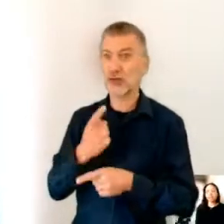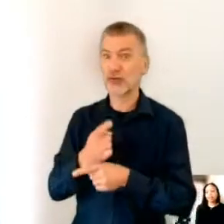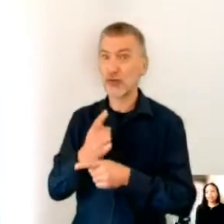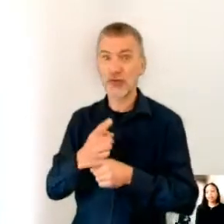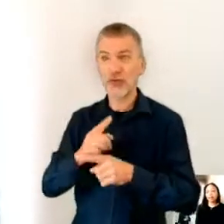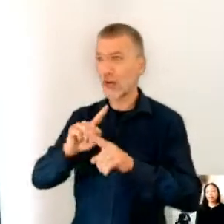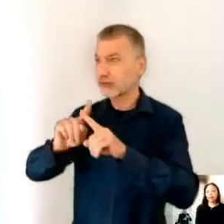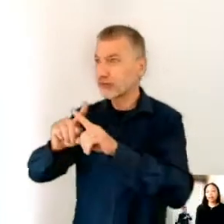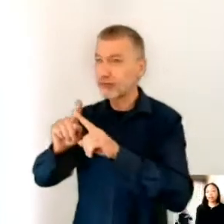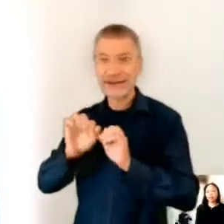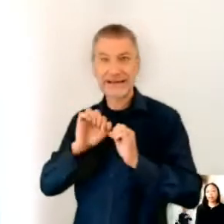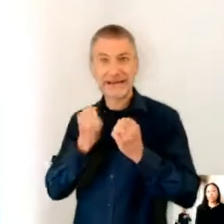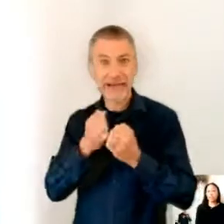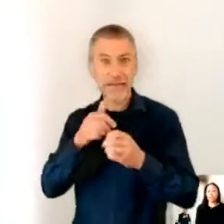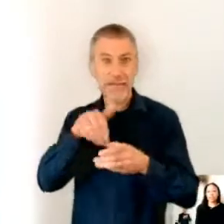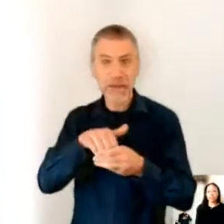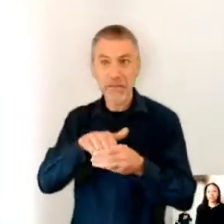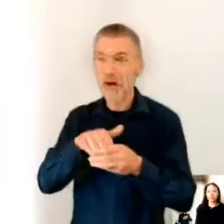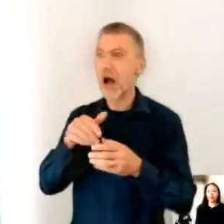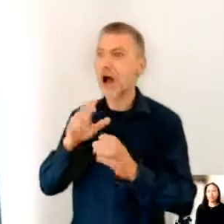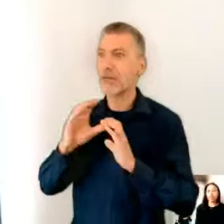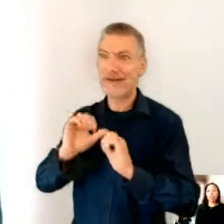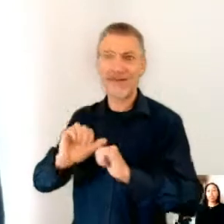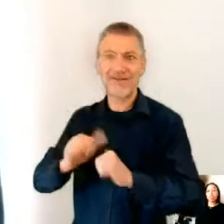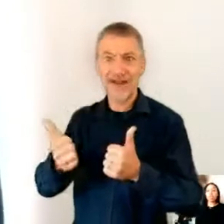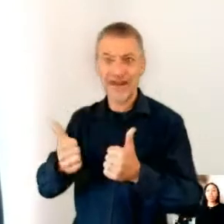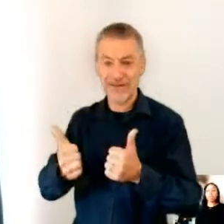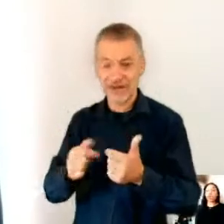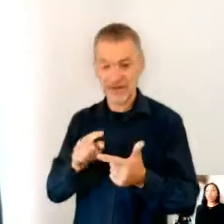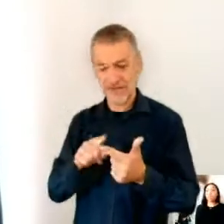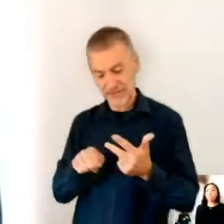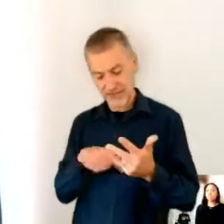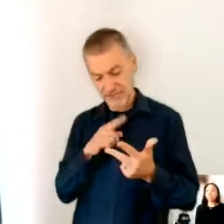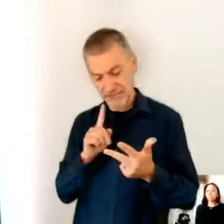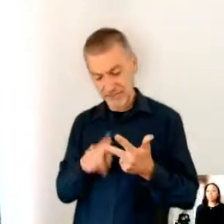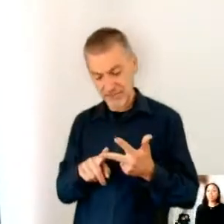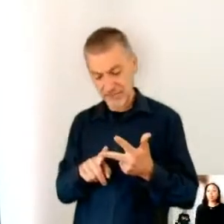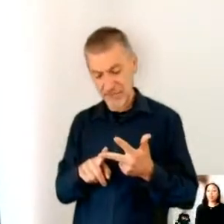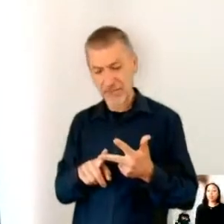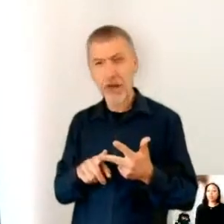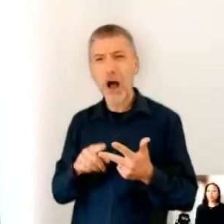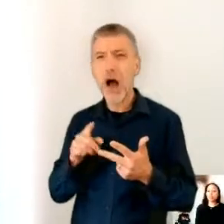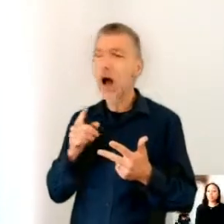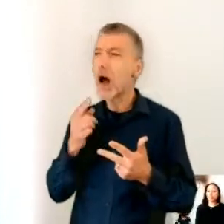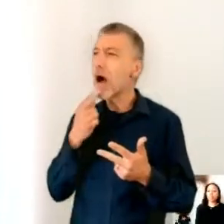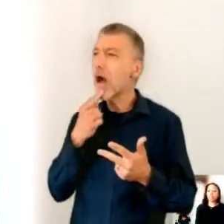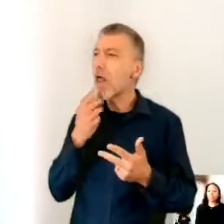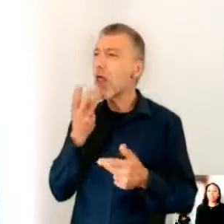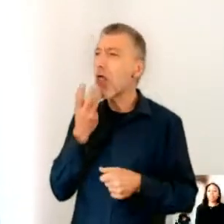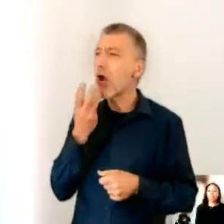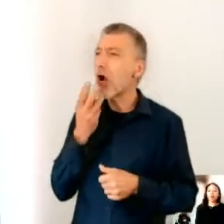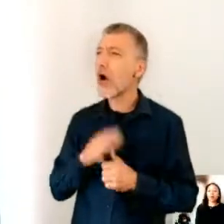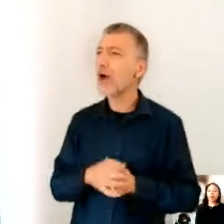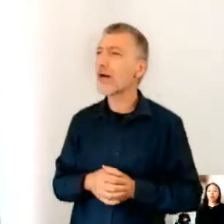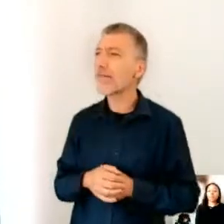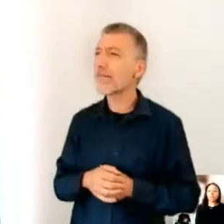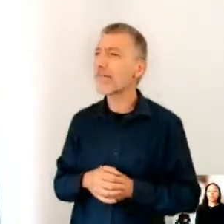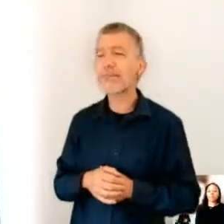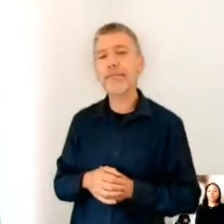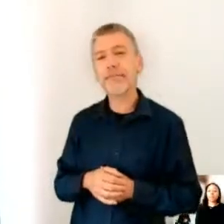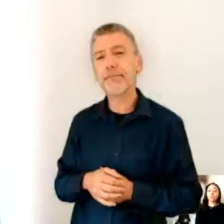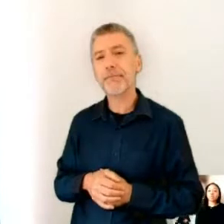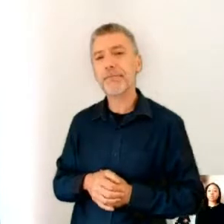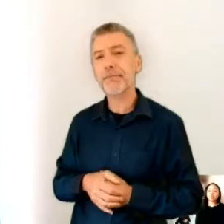communicate effectively, definitely another skill. And then I think the third one would probably be, let